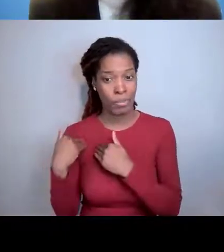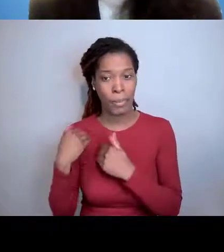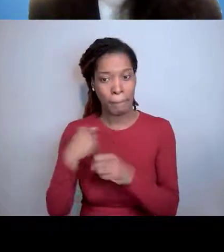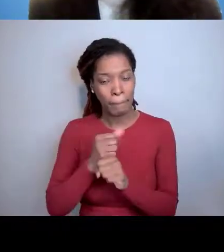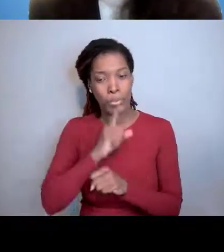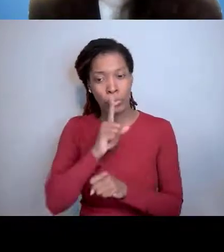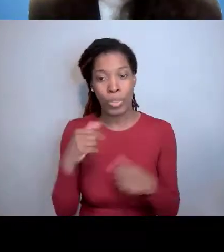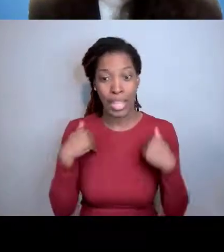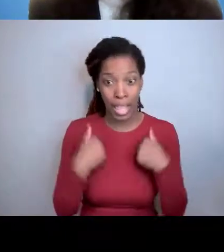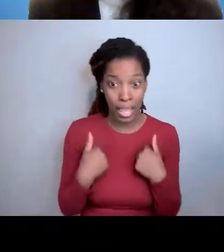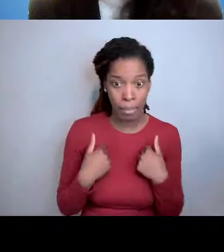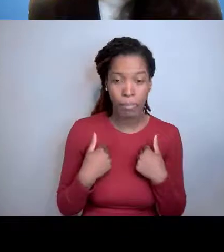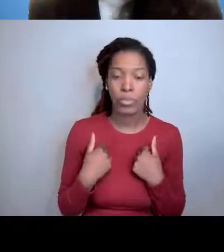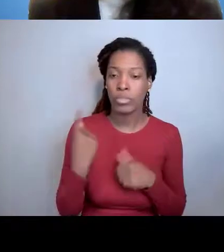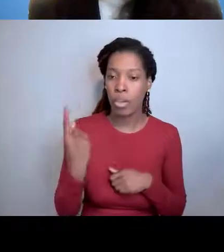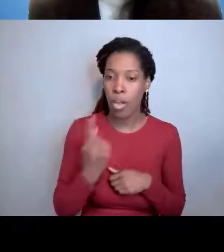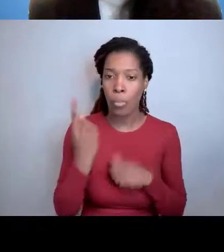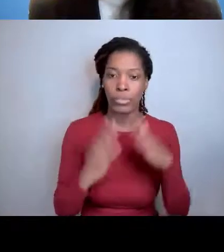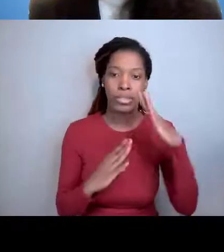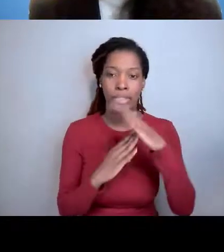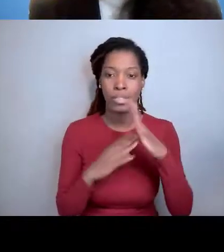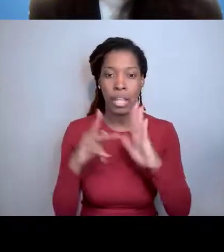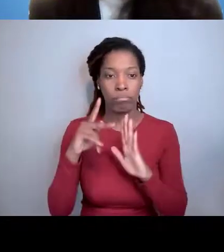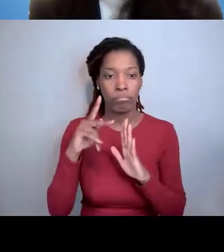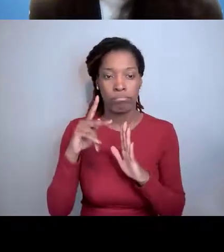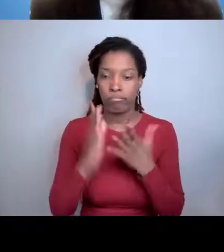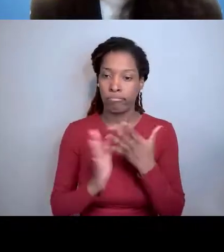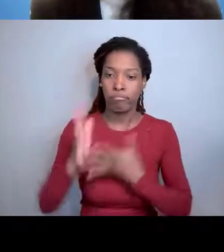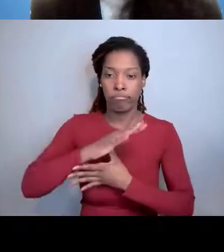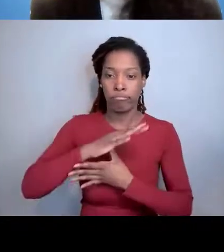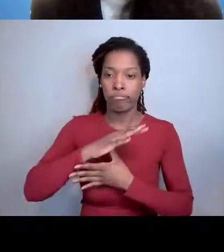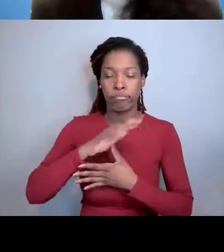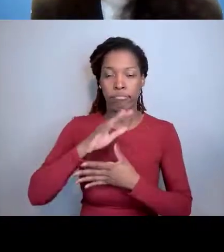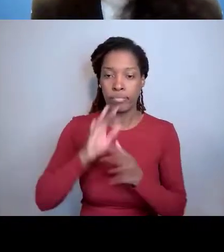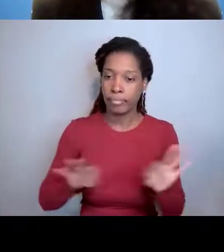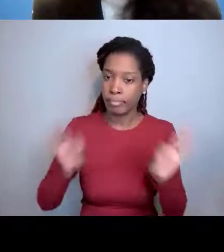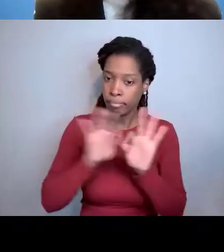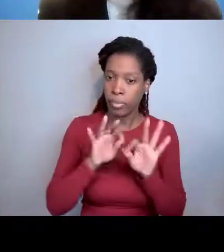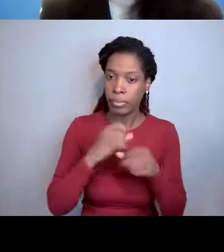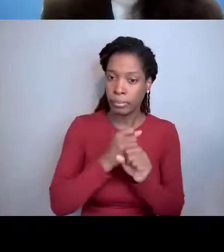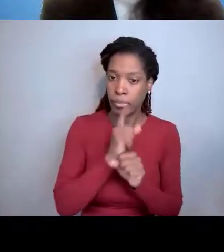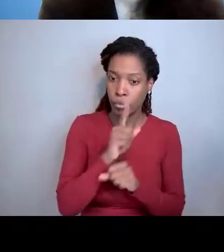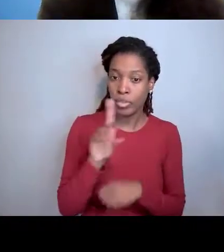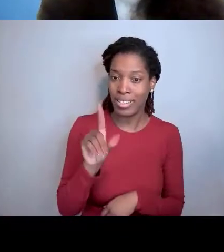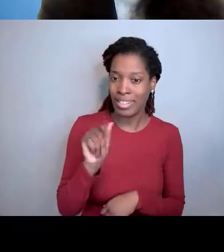welfare is always your top priority and to ensure the credibility of your data.